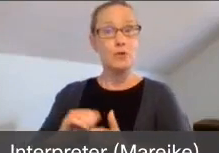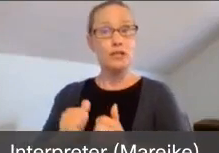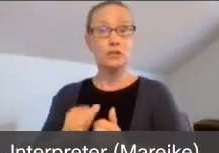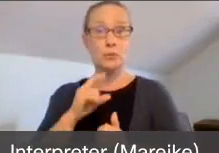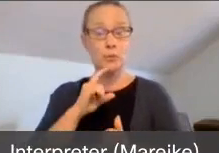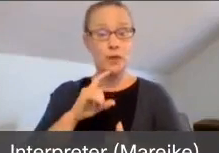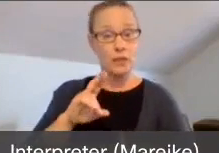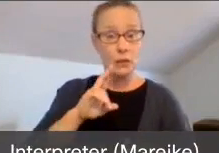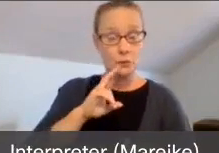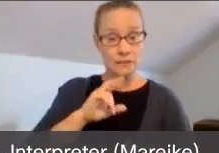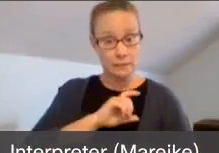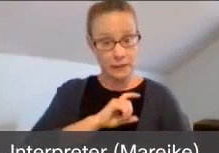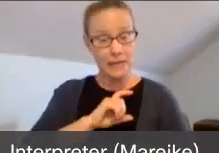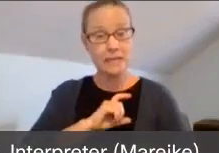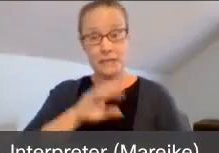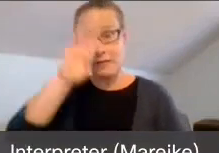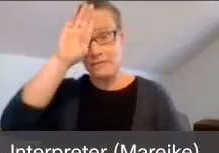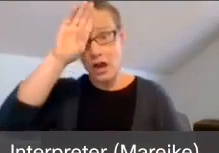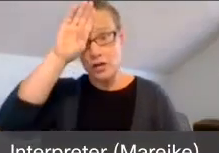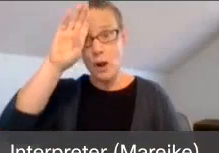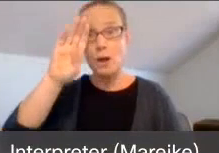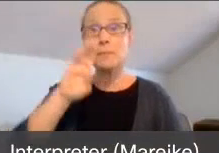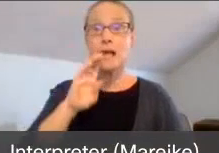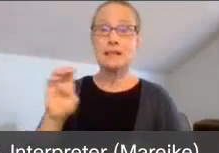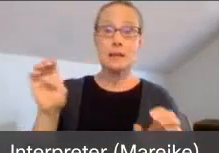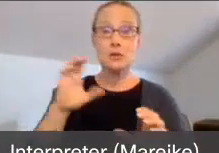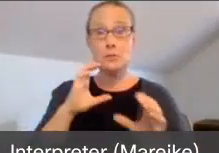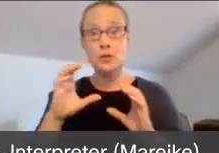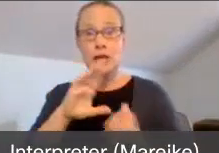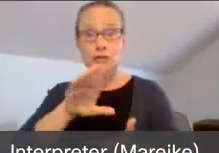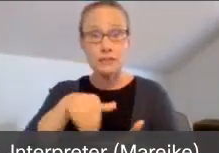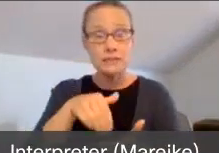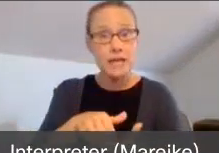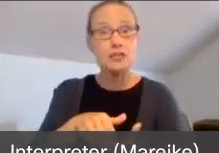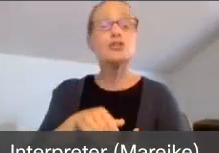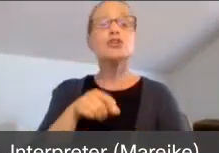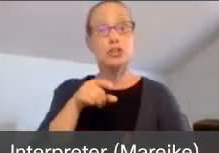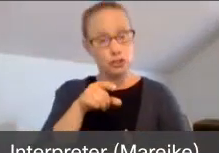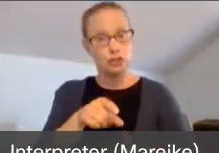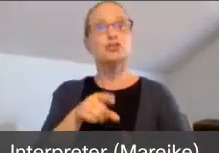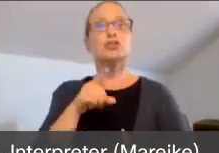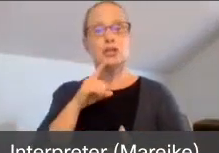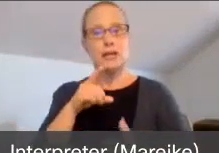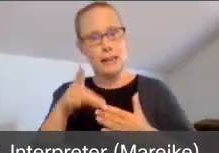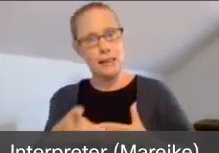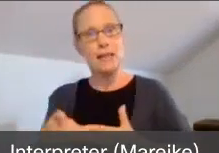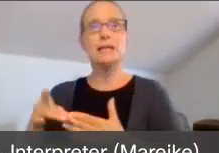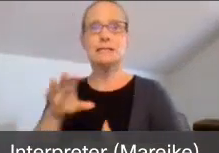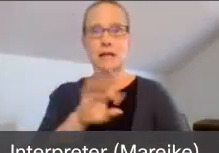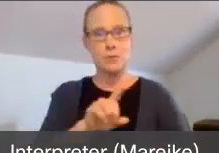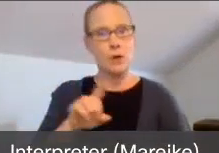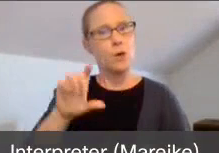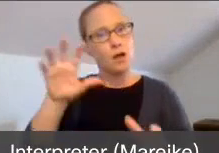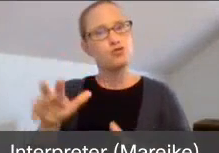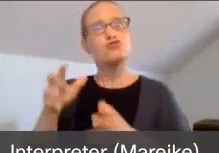Fire Department, and Houston Emergency Communications, Ms. Battle leads the 911 Crisis Call